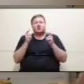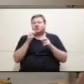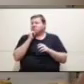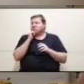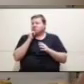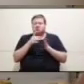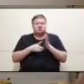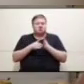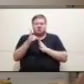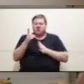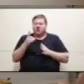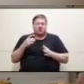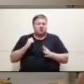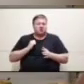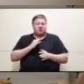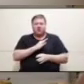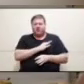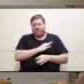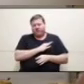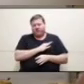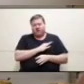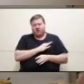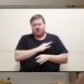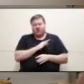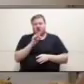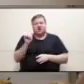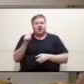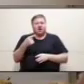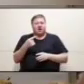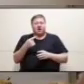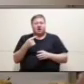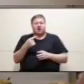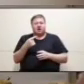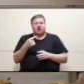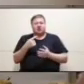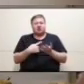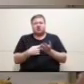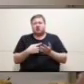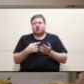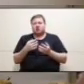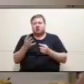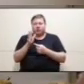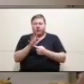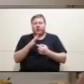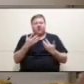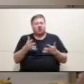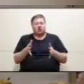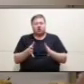non-development of staff, which is raised by the AG.